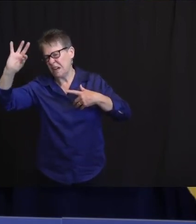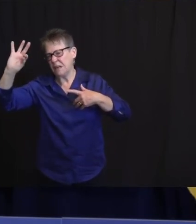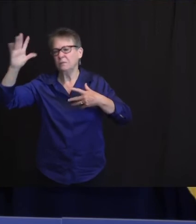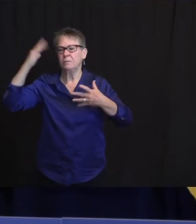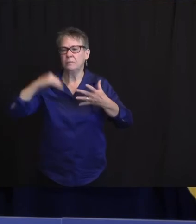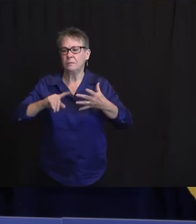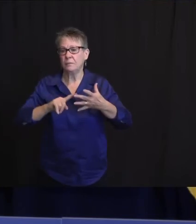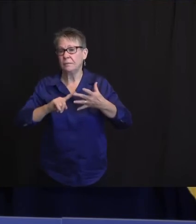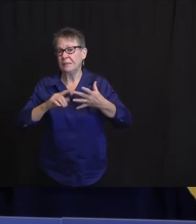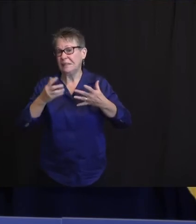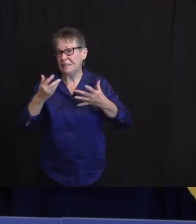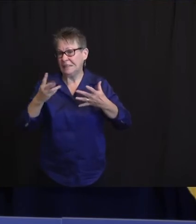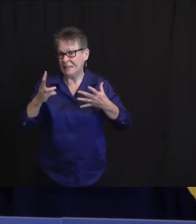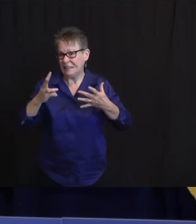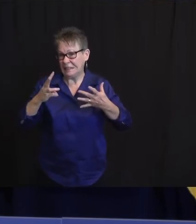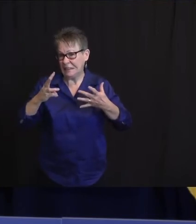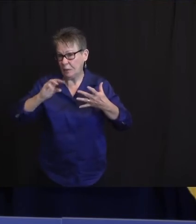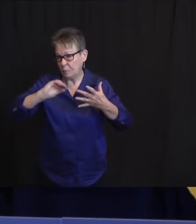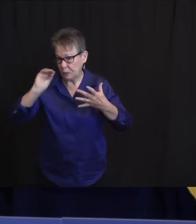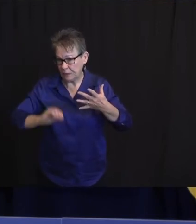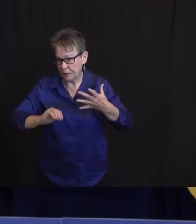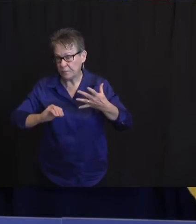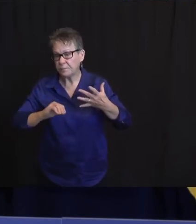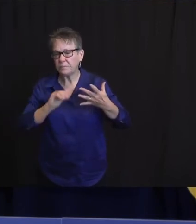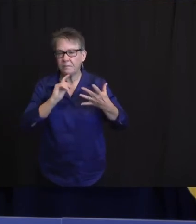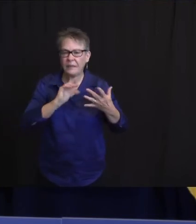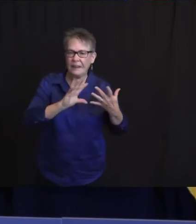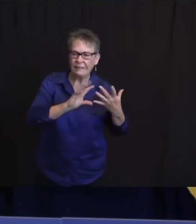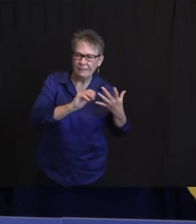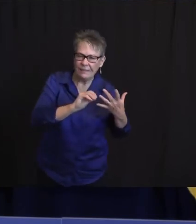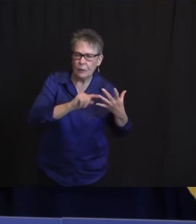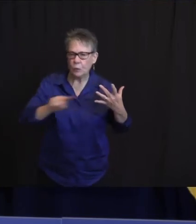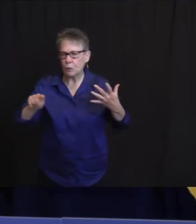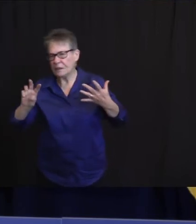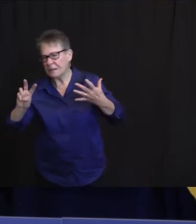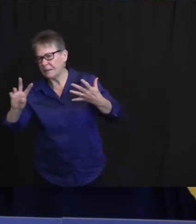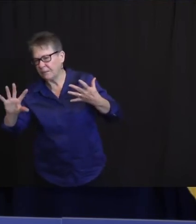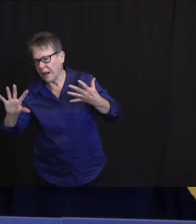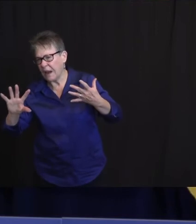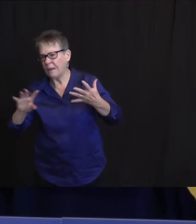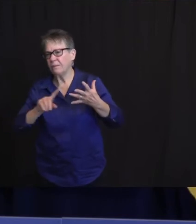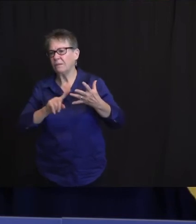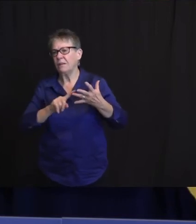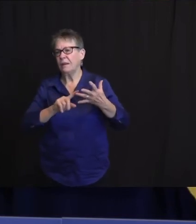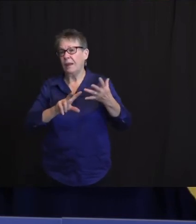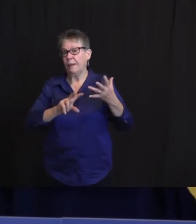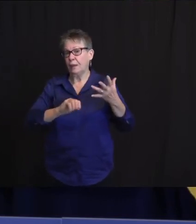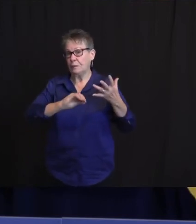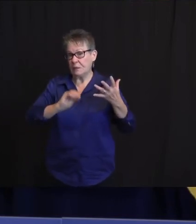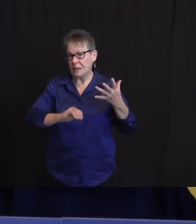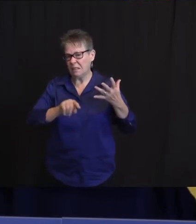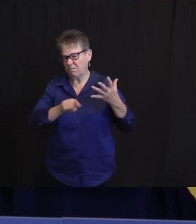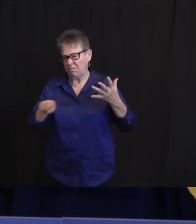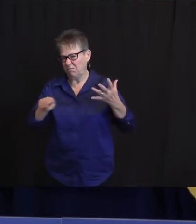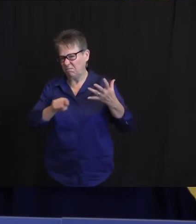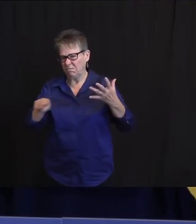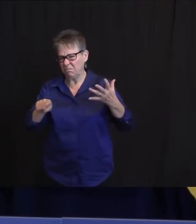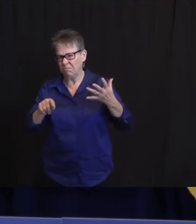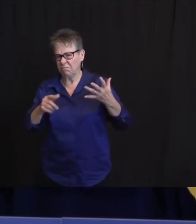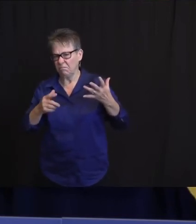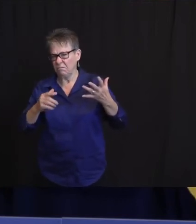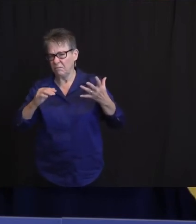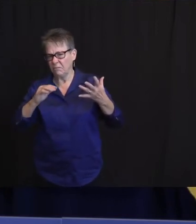16% 50 to 64, and 4% 30 to 49. Clearly, almost